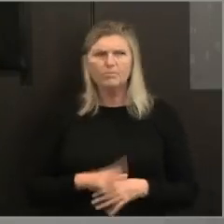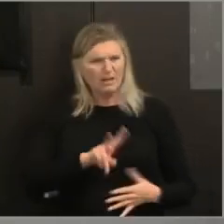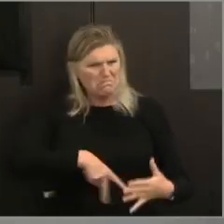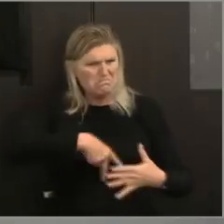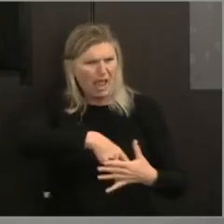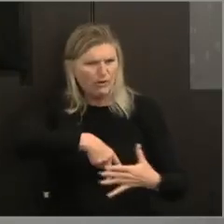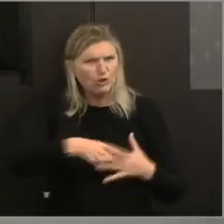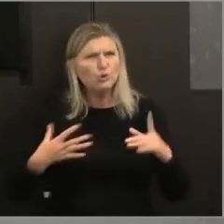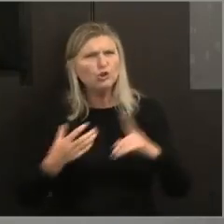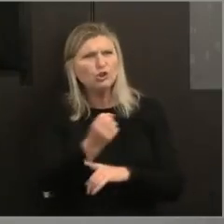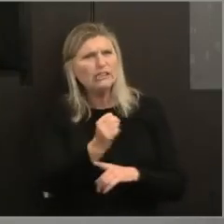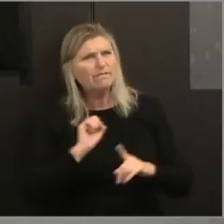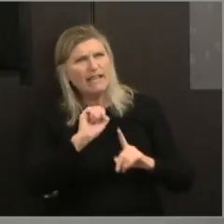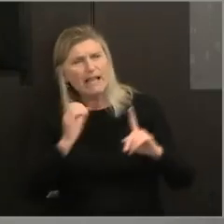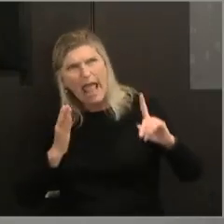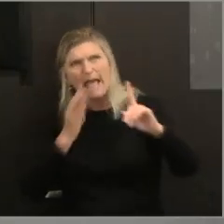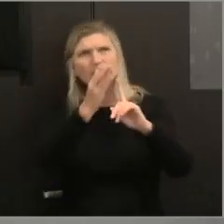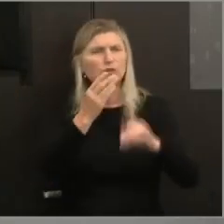their aspirations?